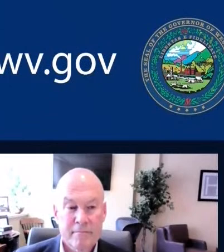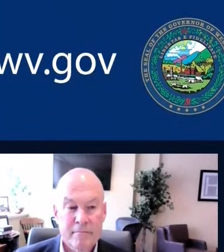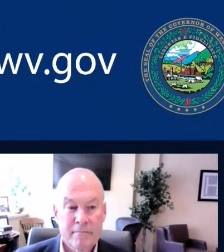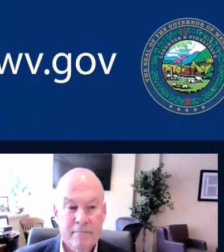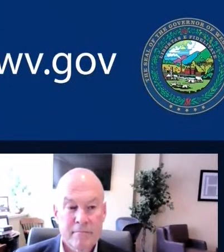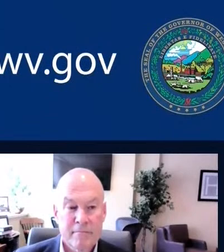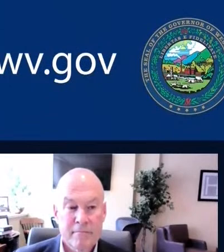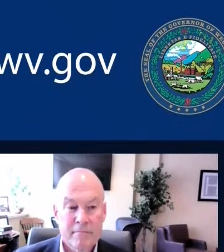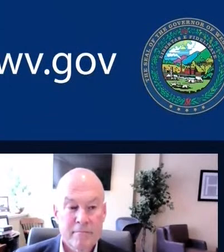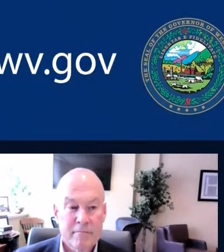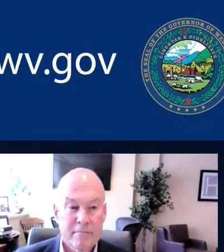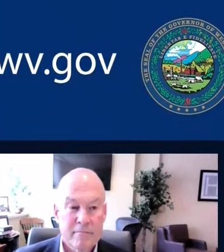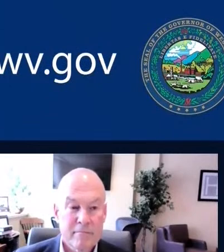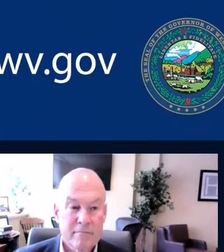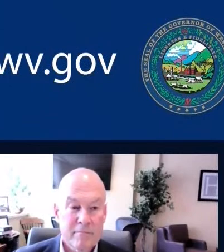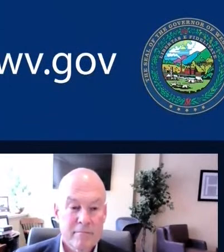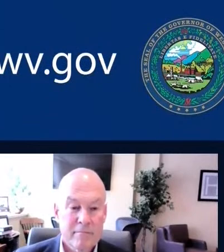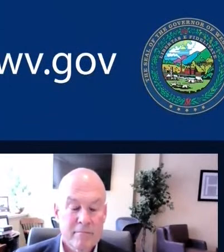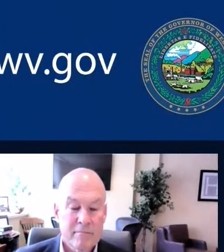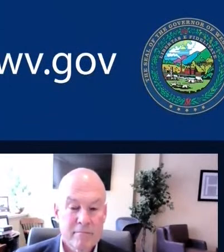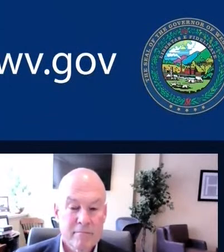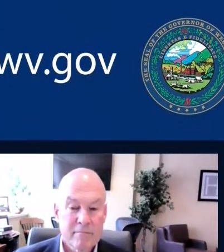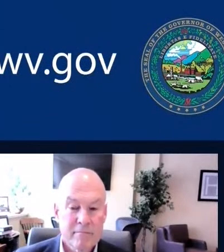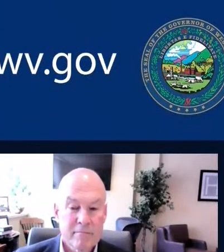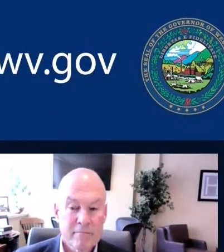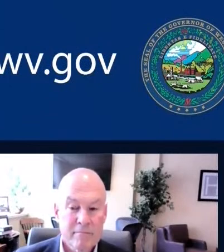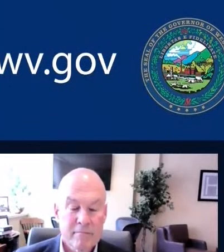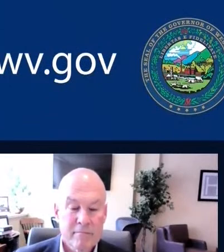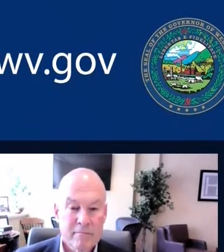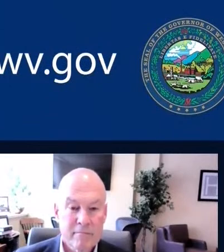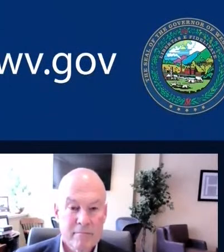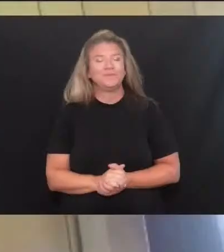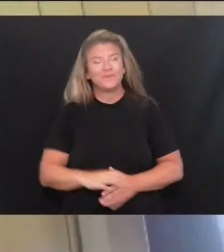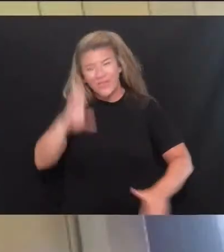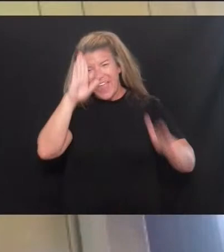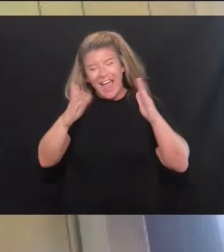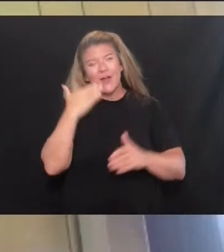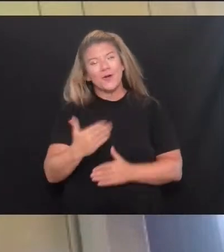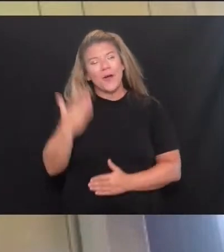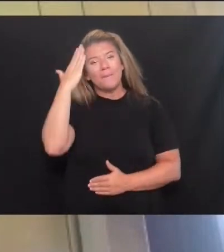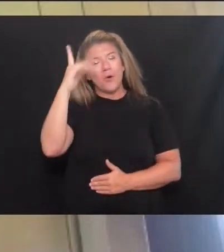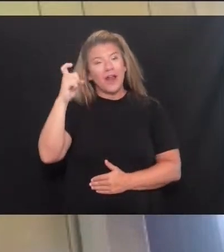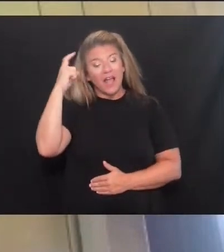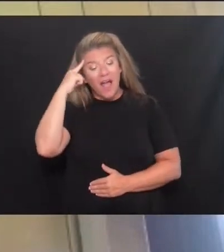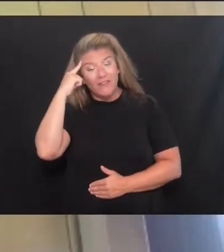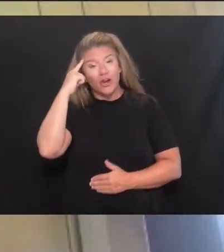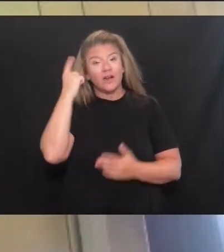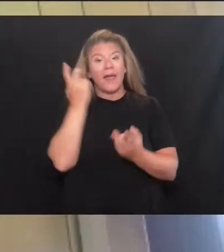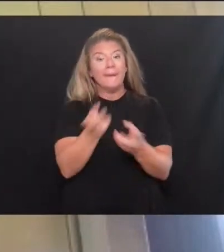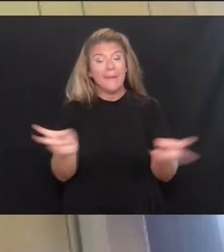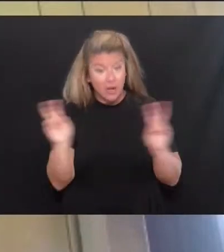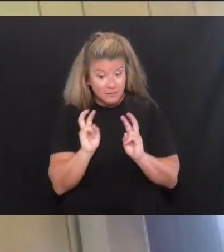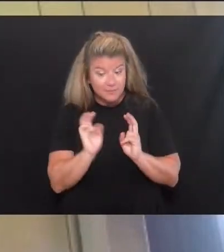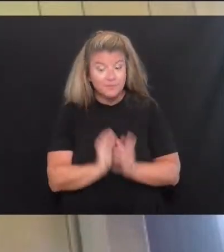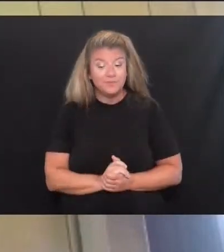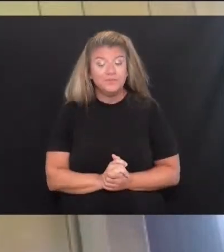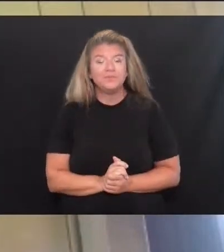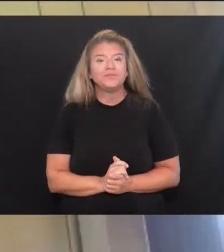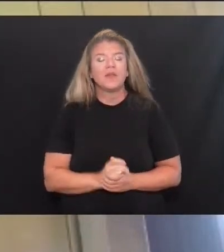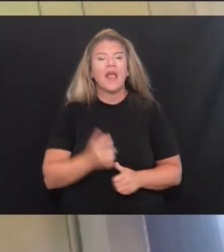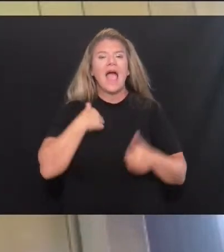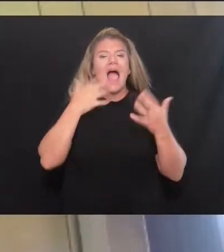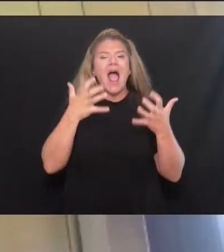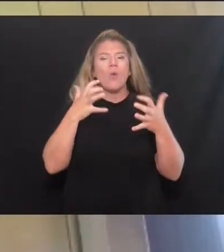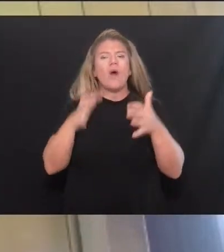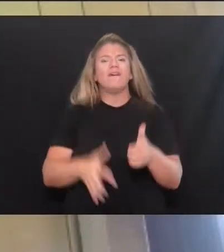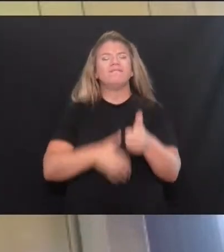Sari with the Charleston Gazette-Mail. Hello, Governor. Good morning. Good morning, everybody on the call. I wanted to follow